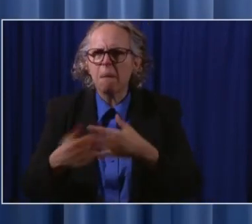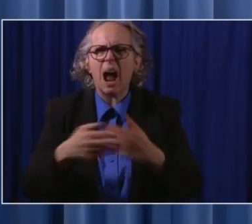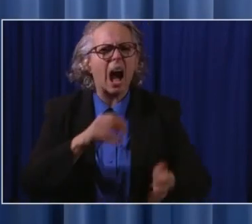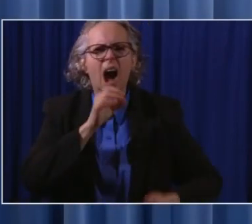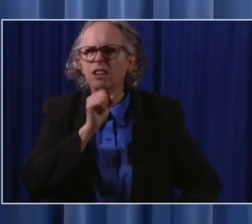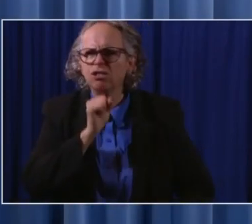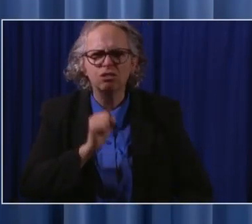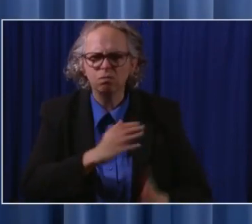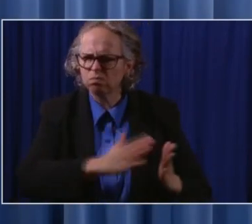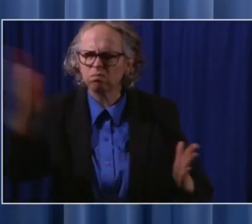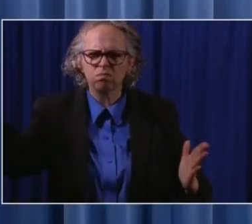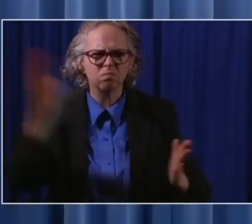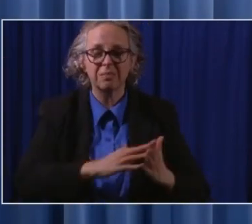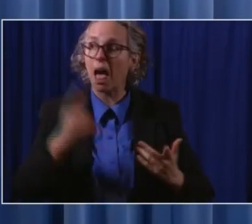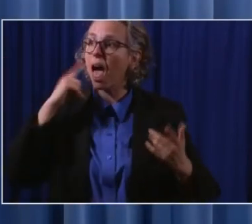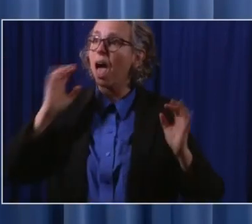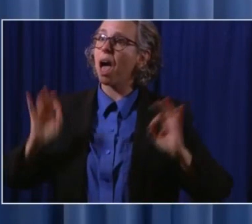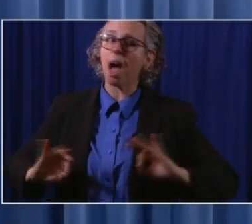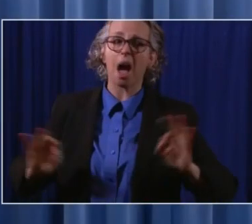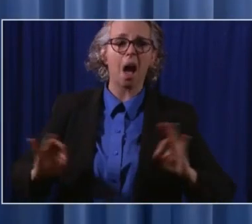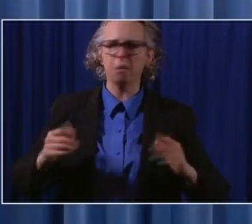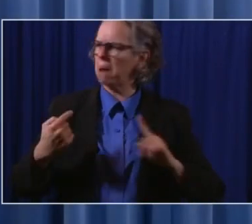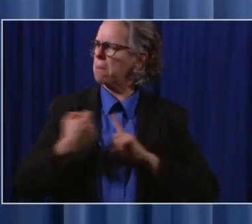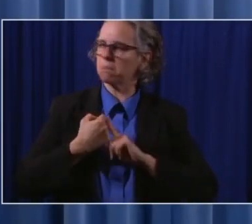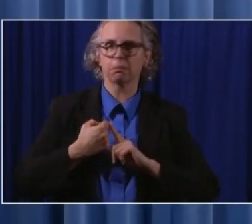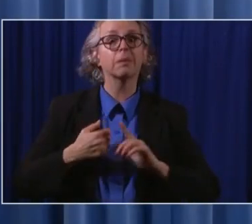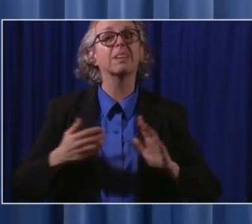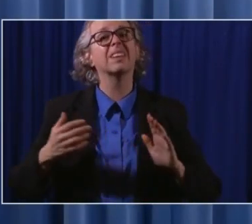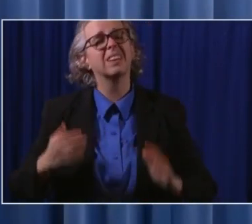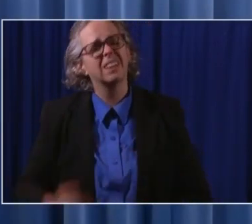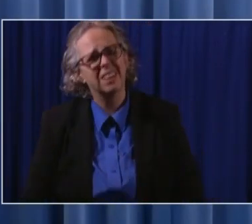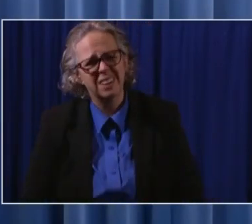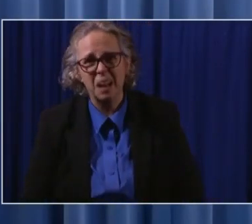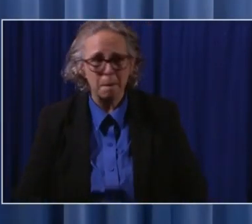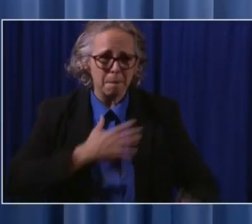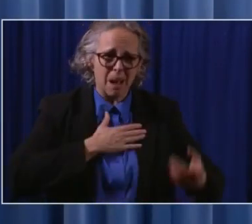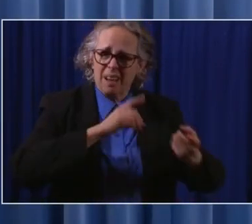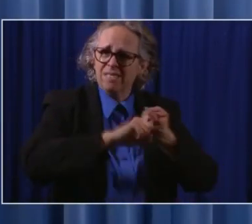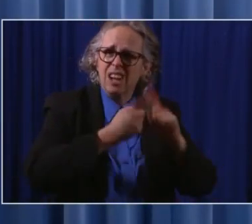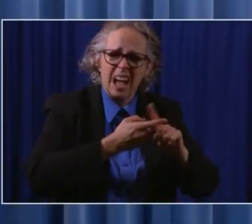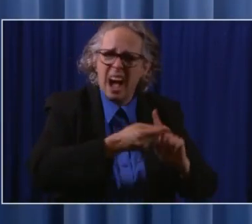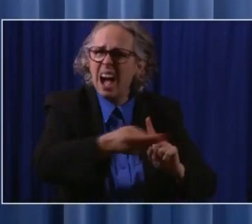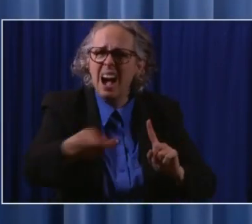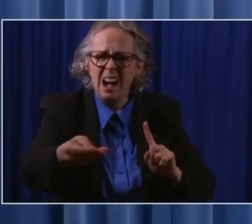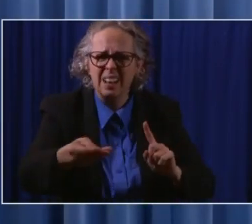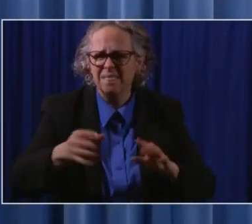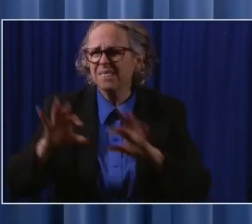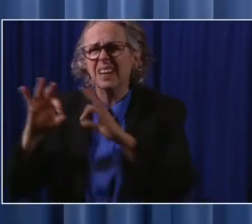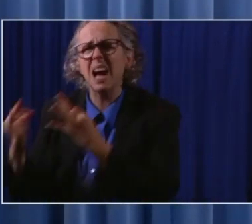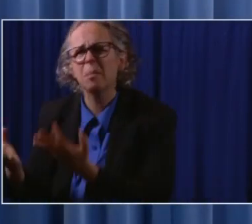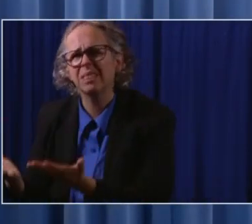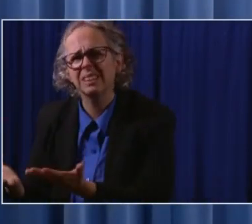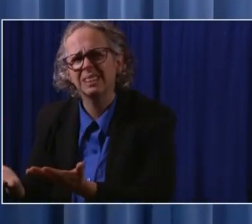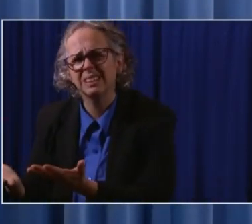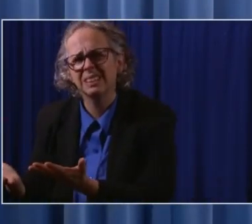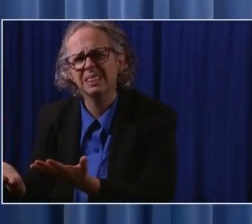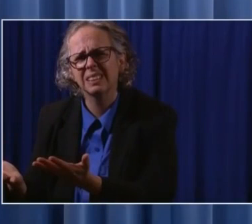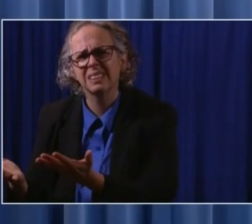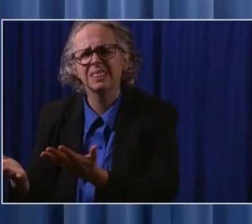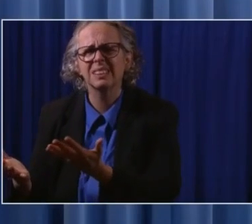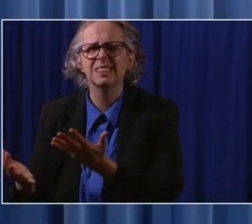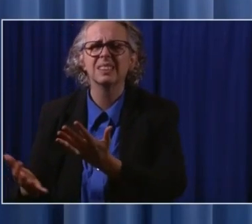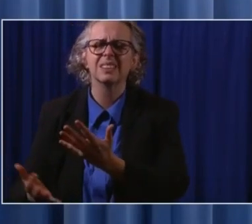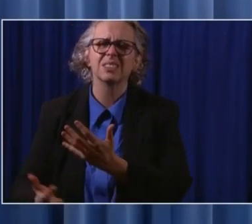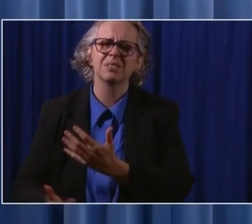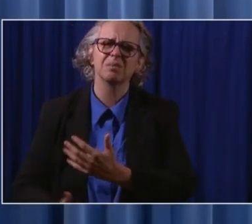that it might happen. And it can happen when you're with friends. It can happen with your family. Let me talk about a